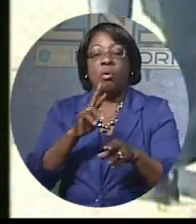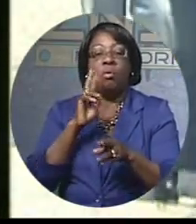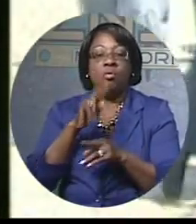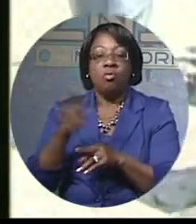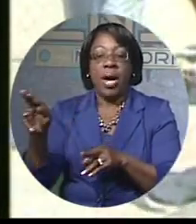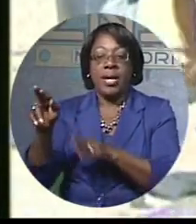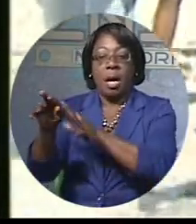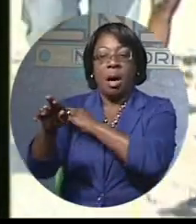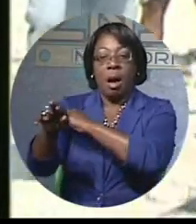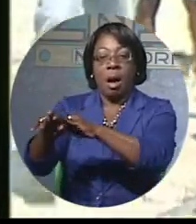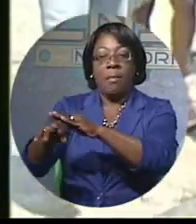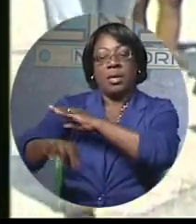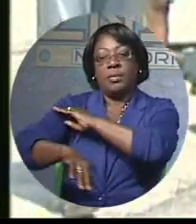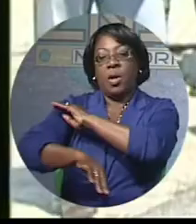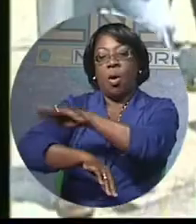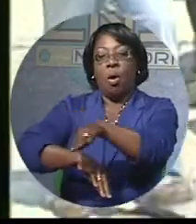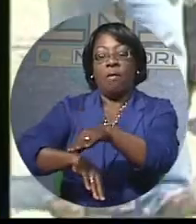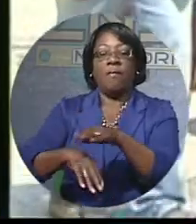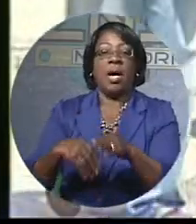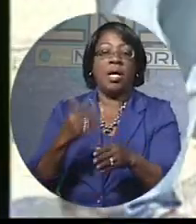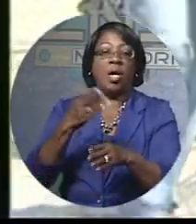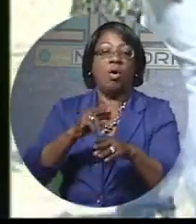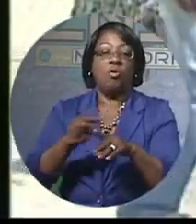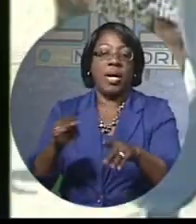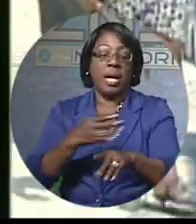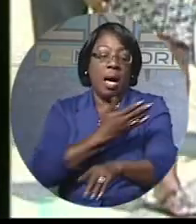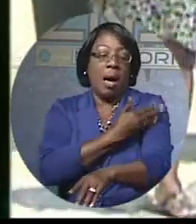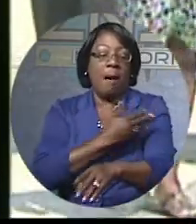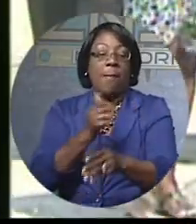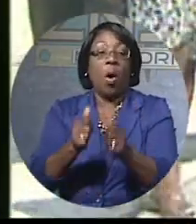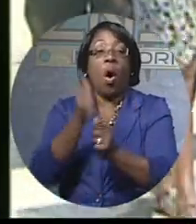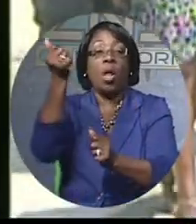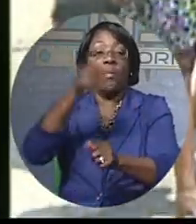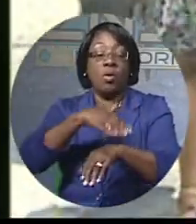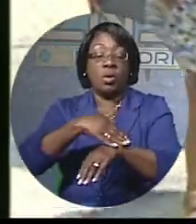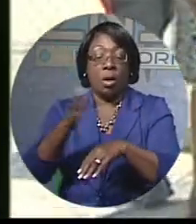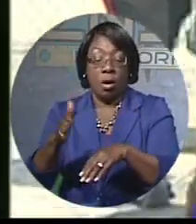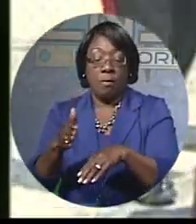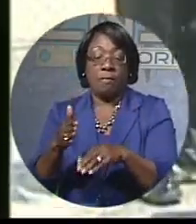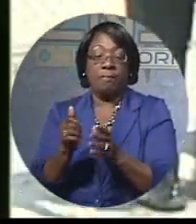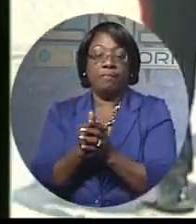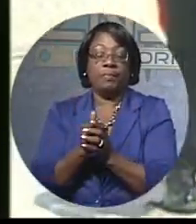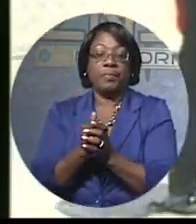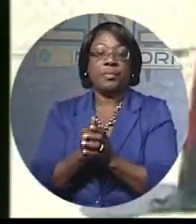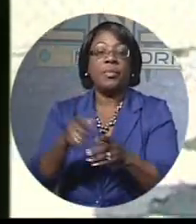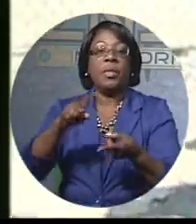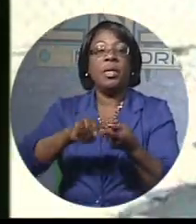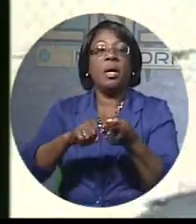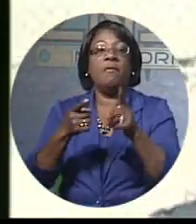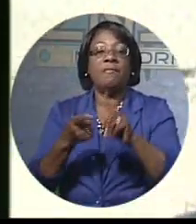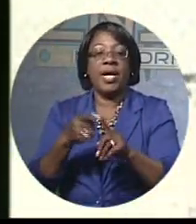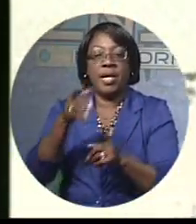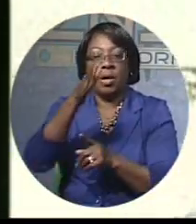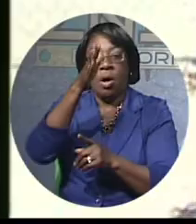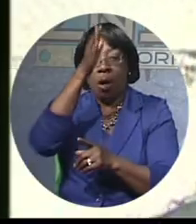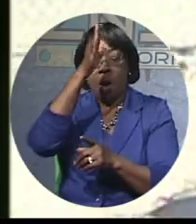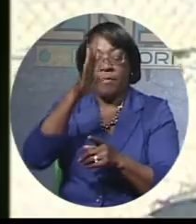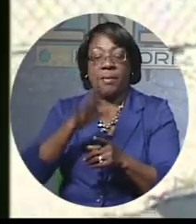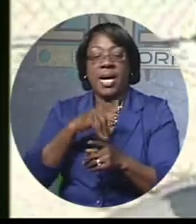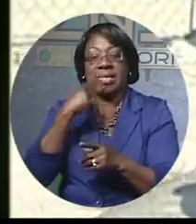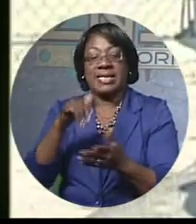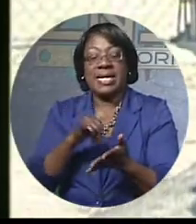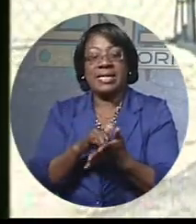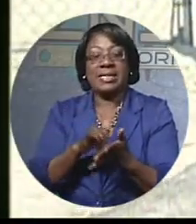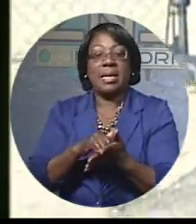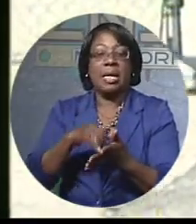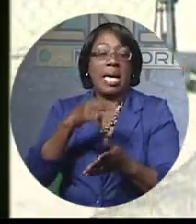and her left arm partially severed. Meantime, a close friend of Prince Hepburn, Anya James, told jurors that Hepburn confessed